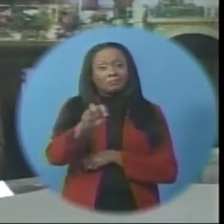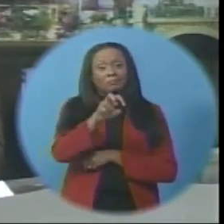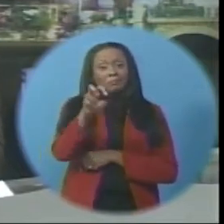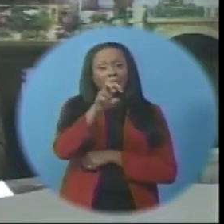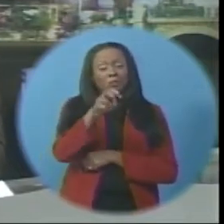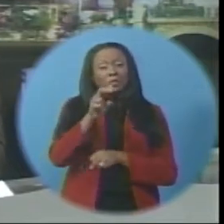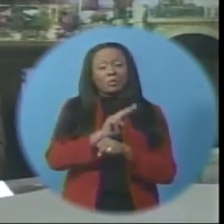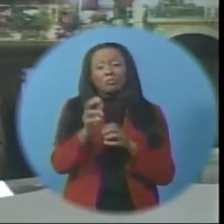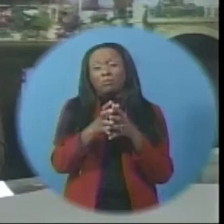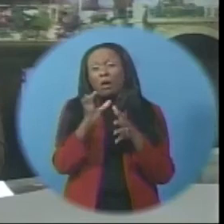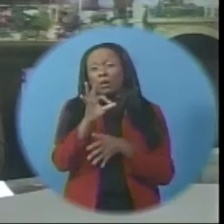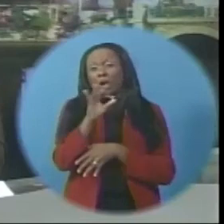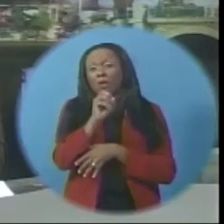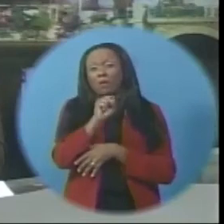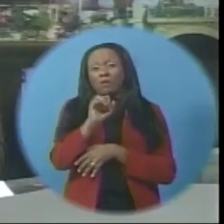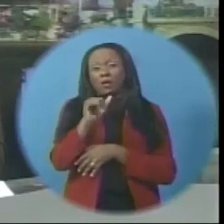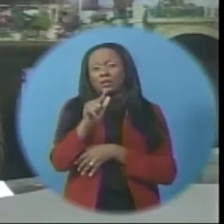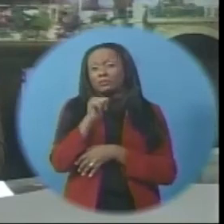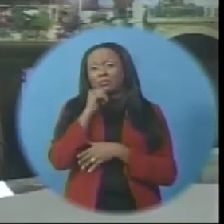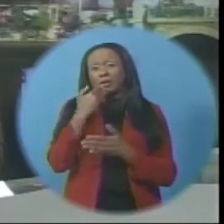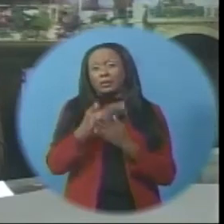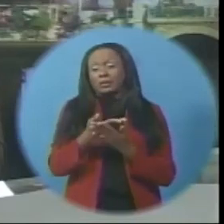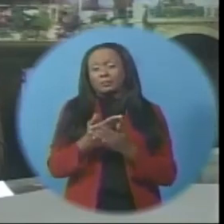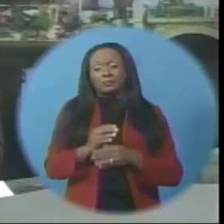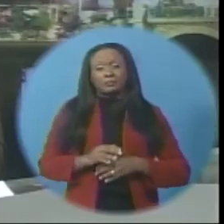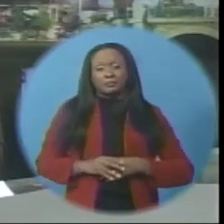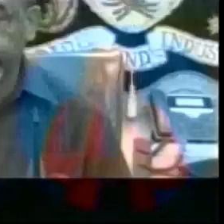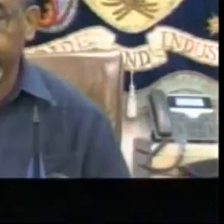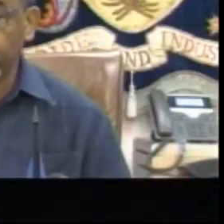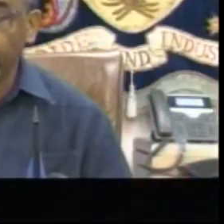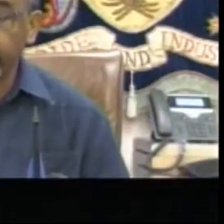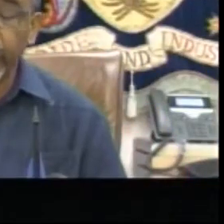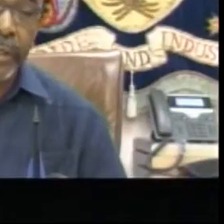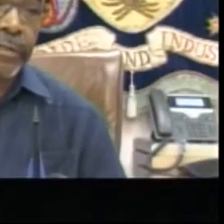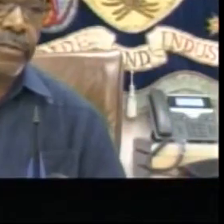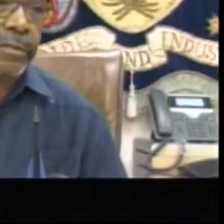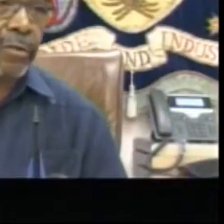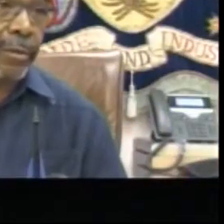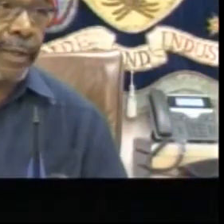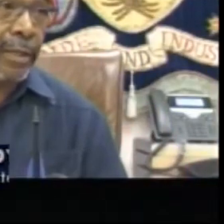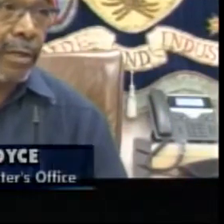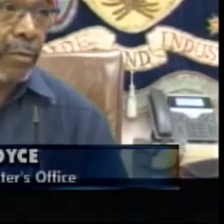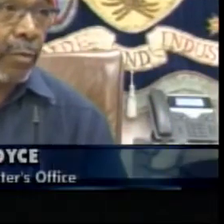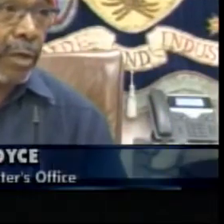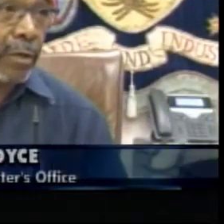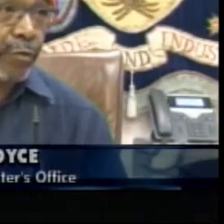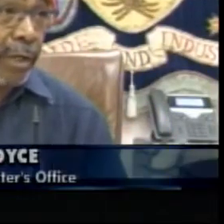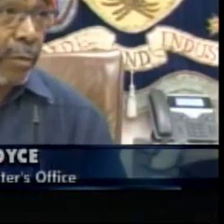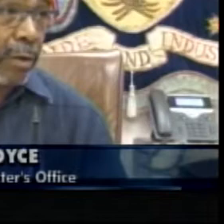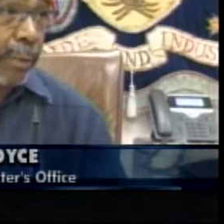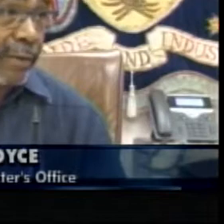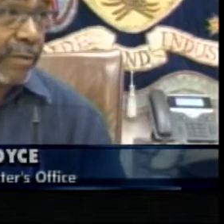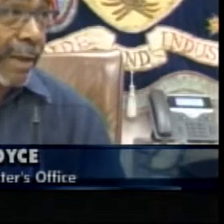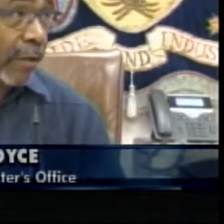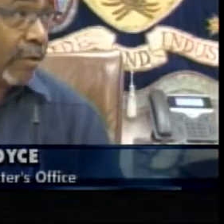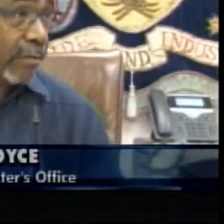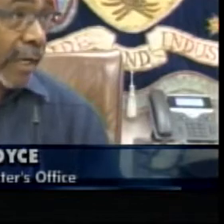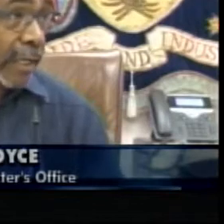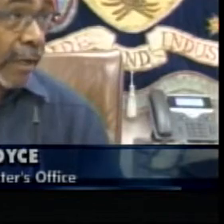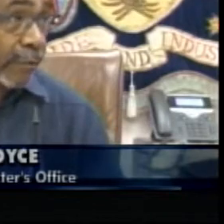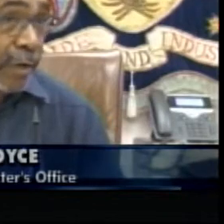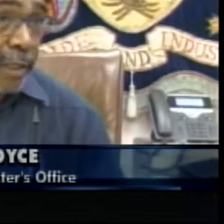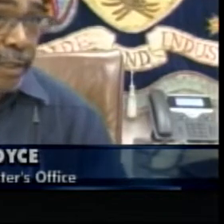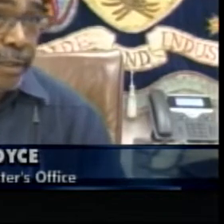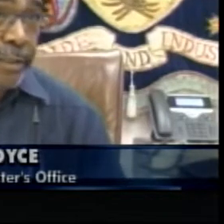second largest user of fossil fuel. That transition period obviously is going to be a tricky one where we have to manage it